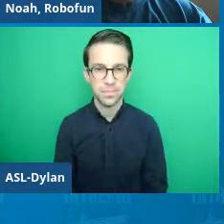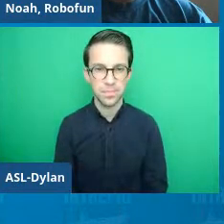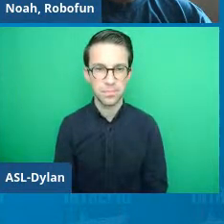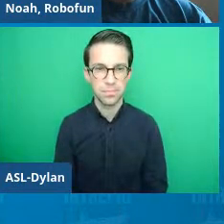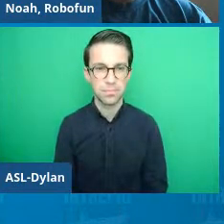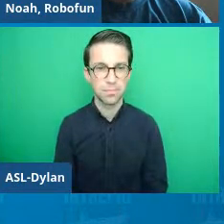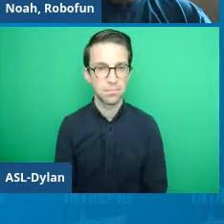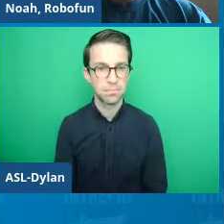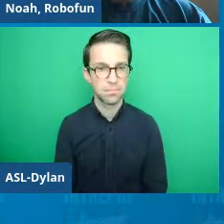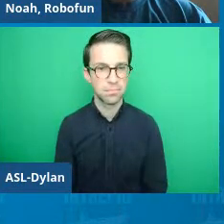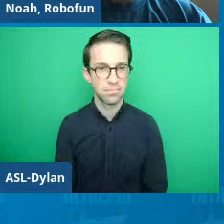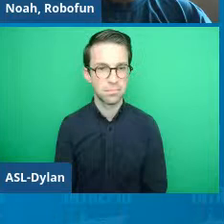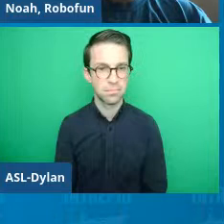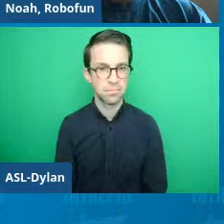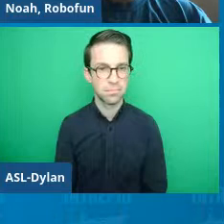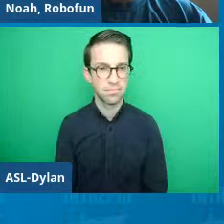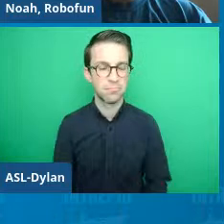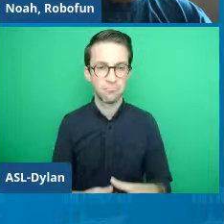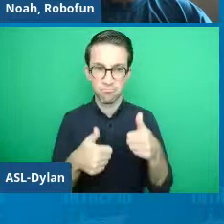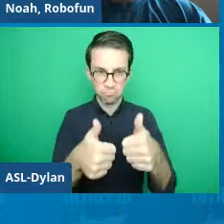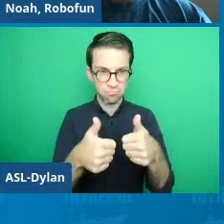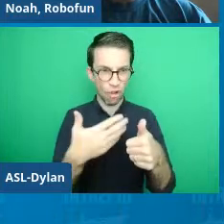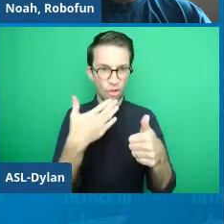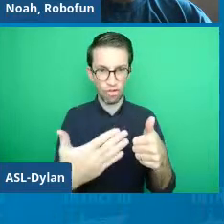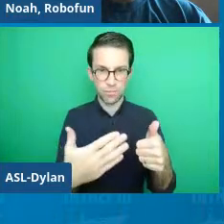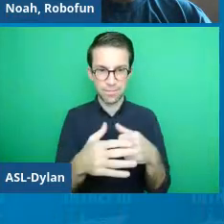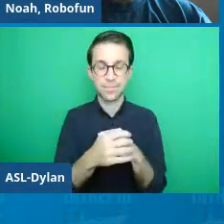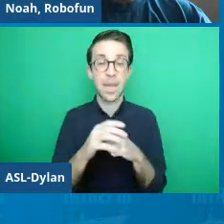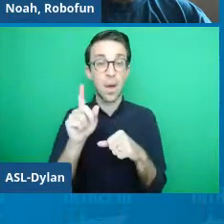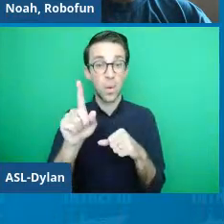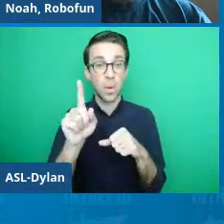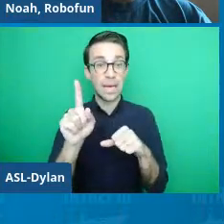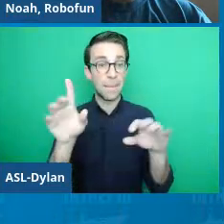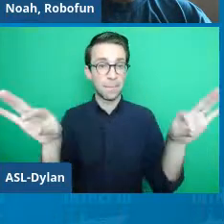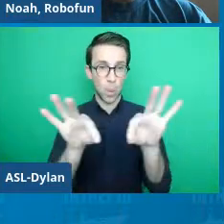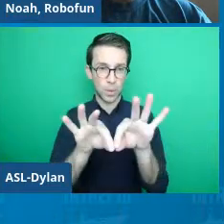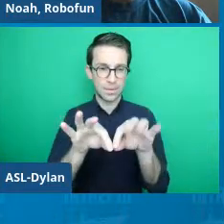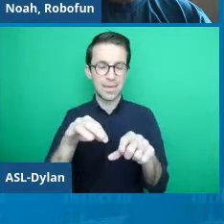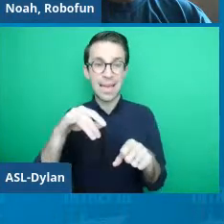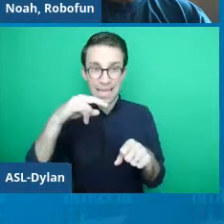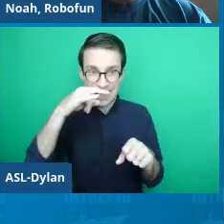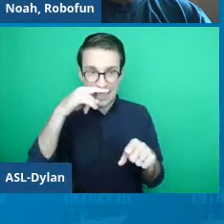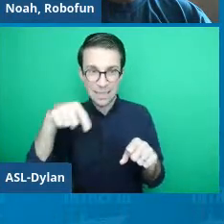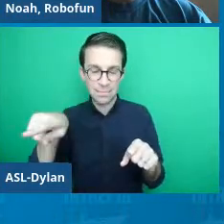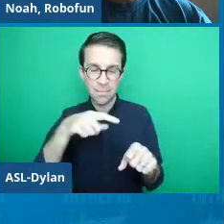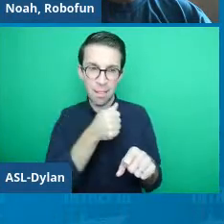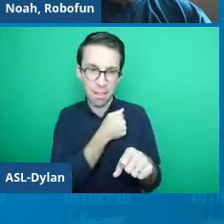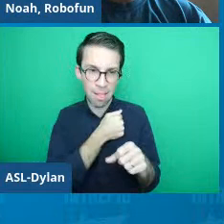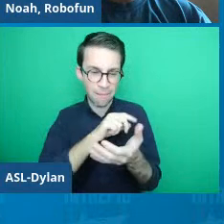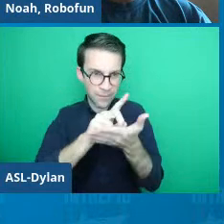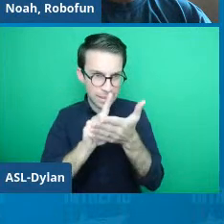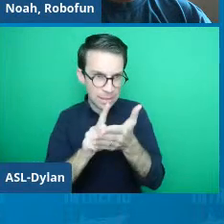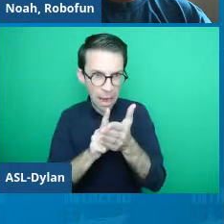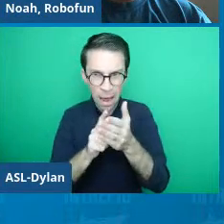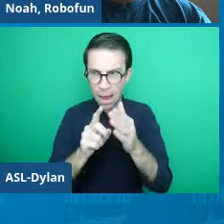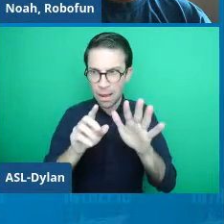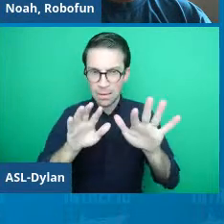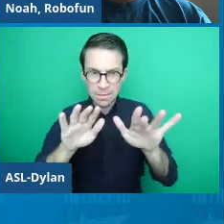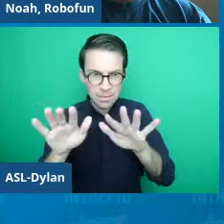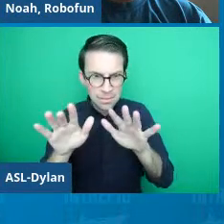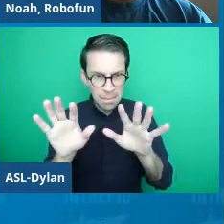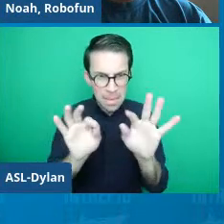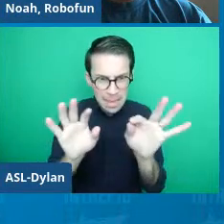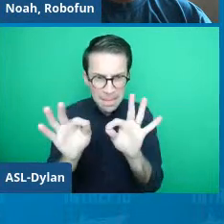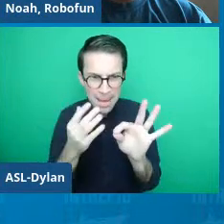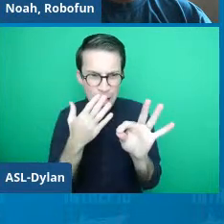Okay. All right, now I always think it's important. Kids love designing. If you're a kid, you're gonna love making these. It's super